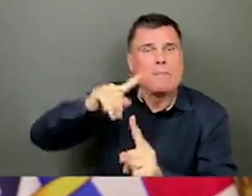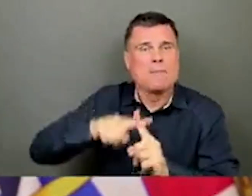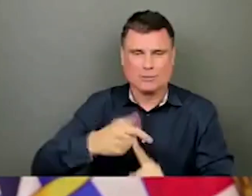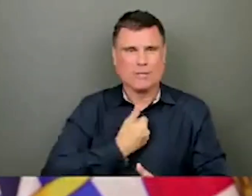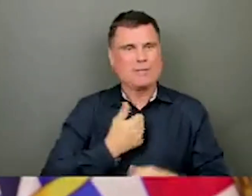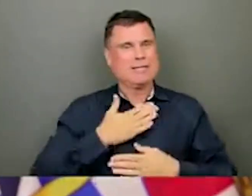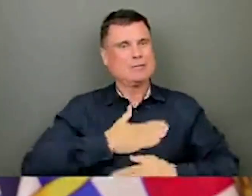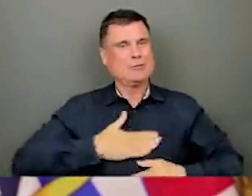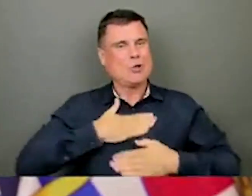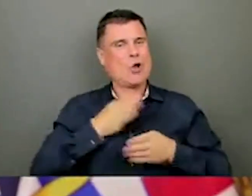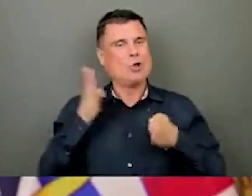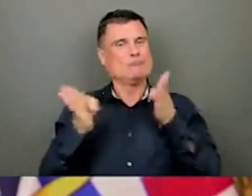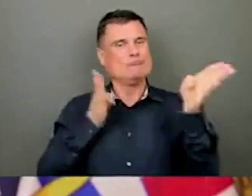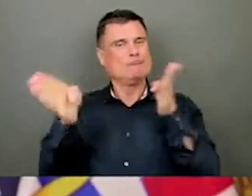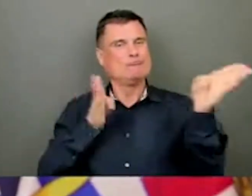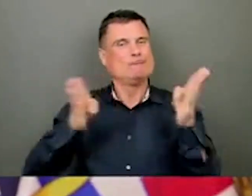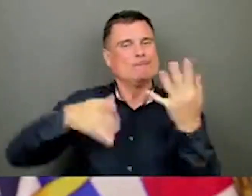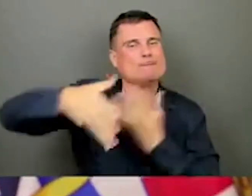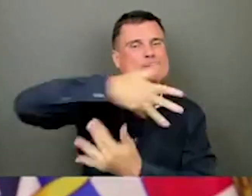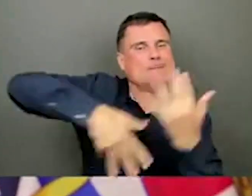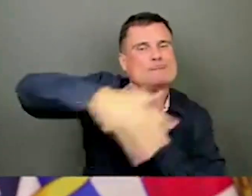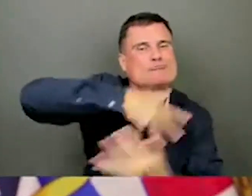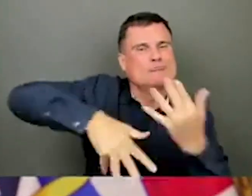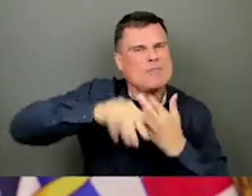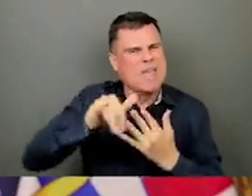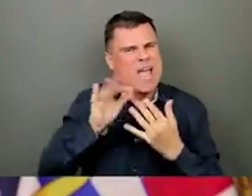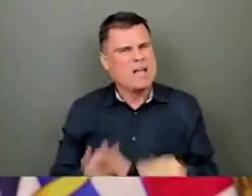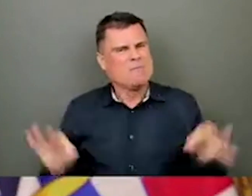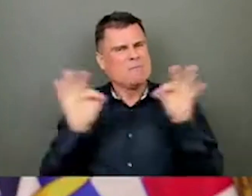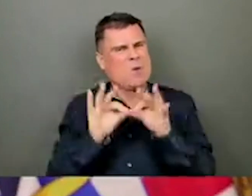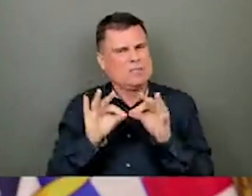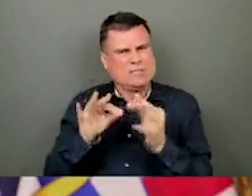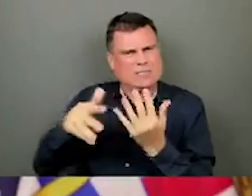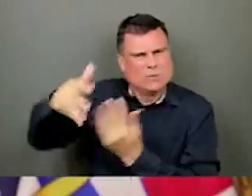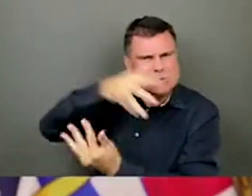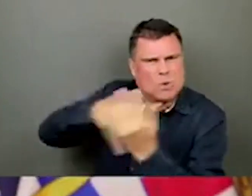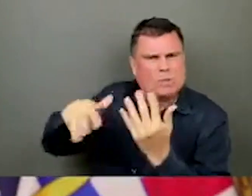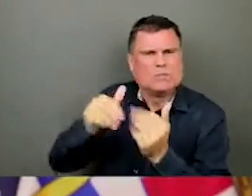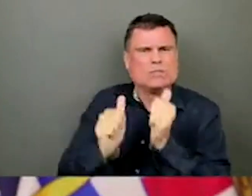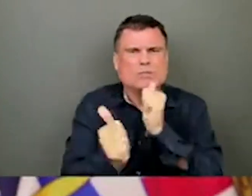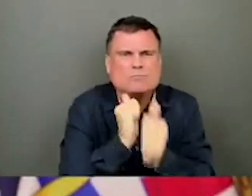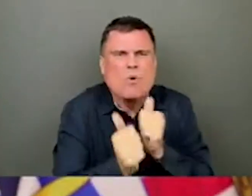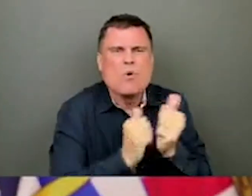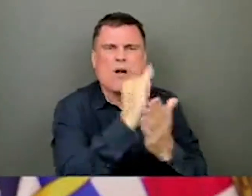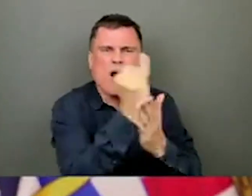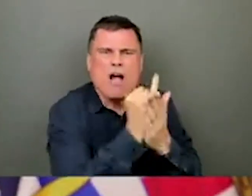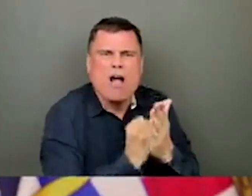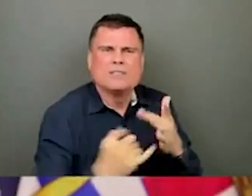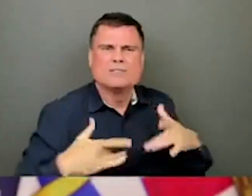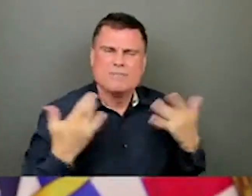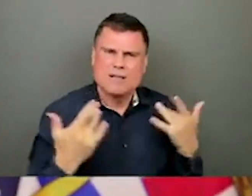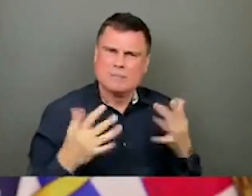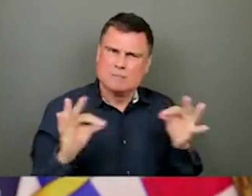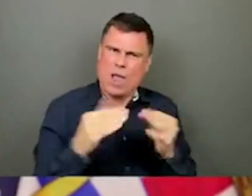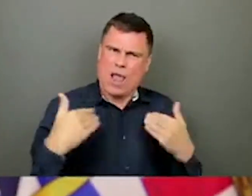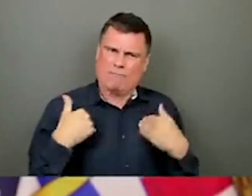these important social and arts and sports events. So I encourage you to